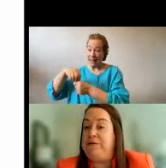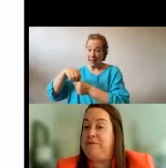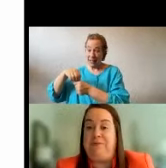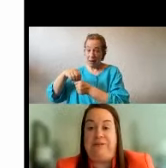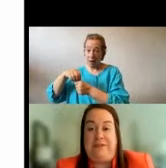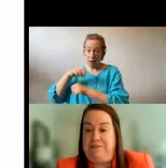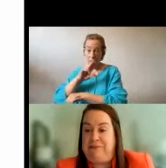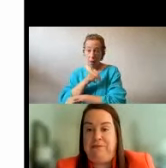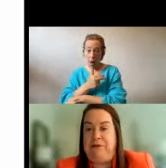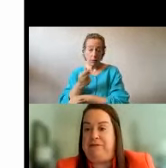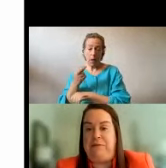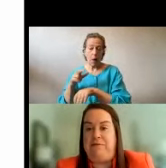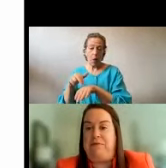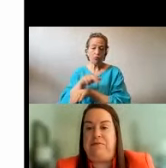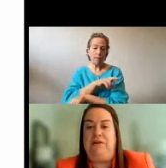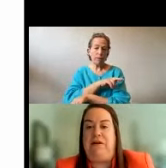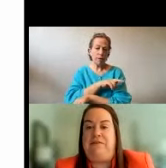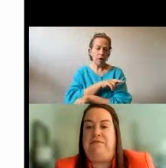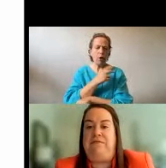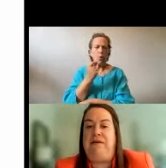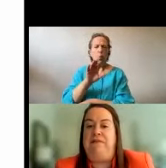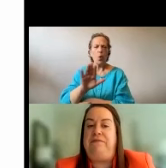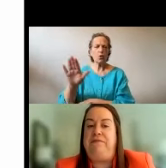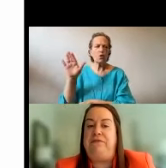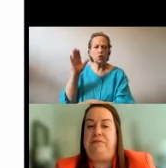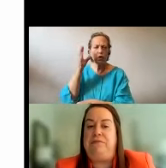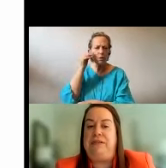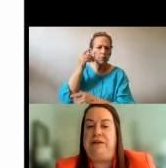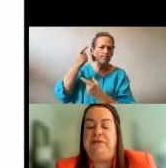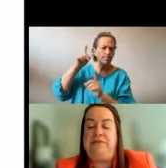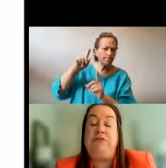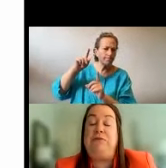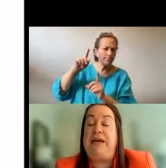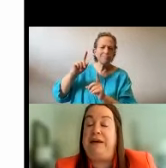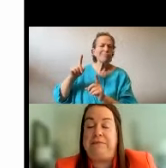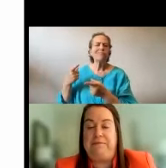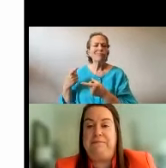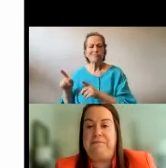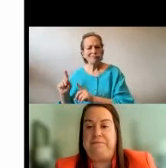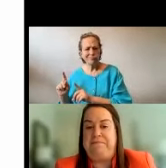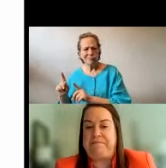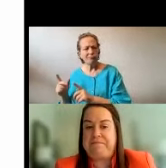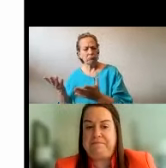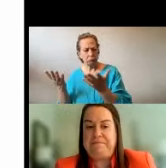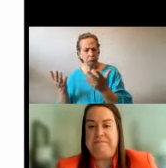what works, what doesn't work, what are some of the pros and cons of those two scenarios, those two setups.